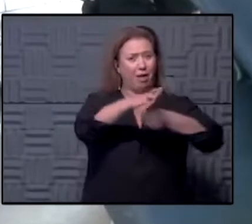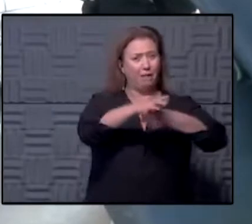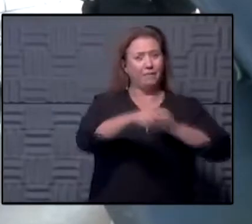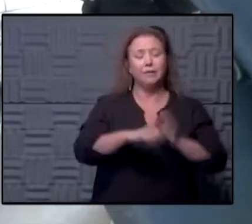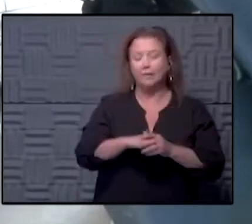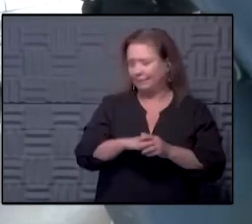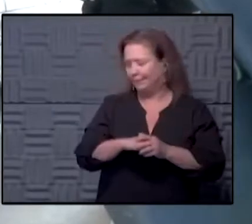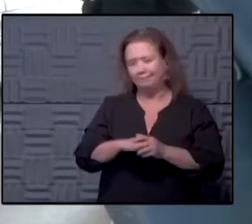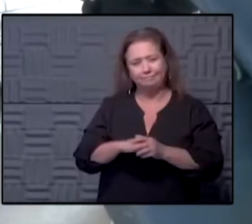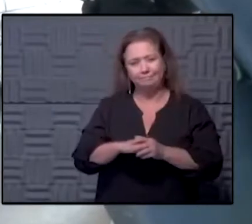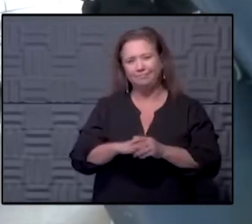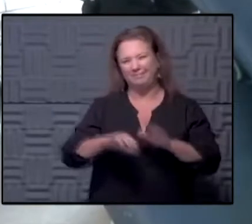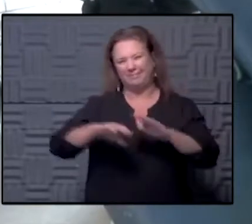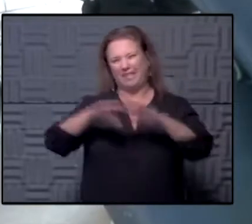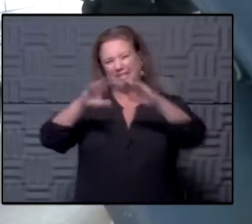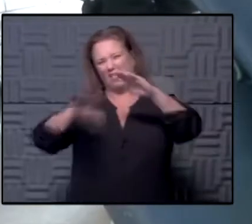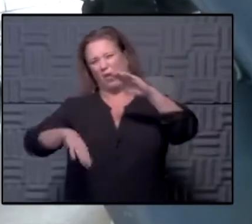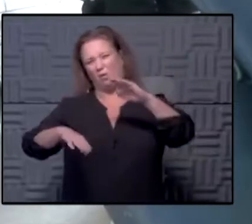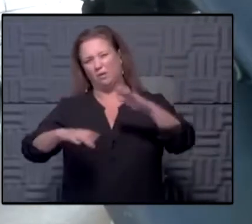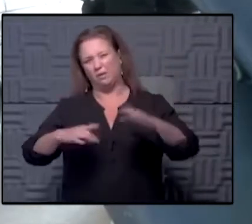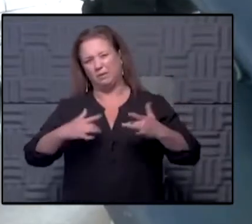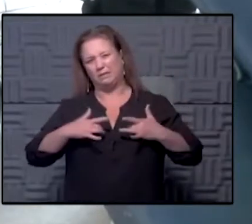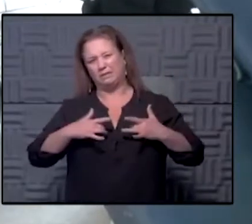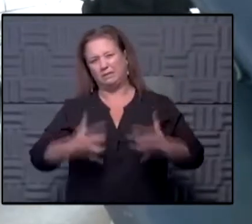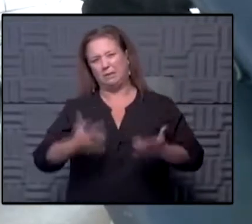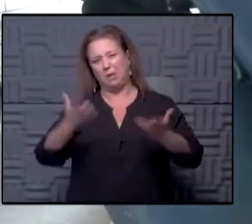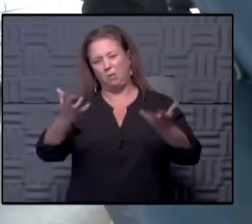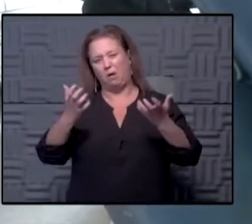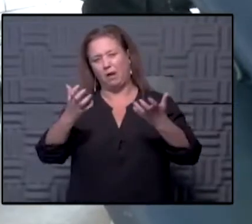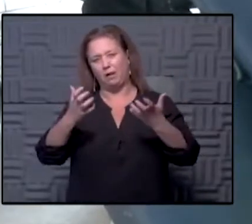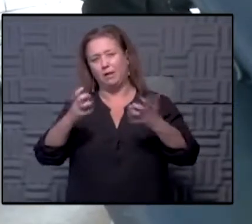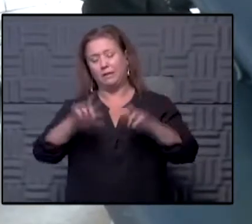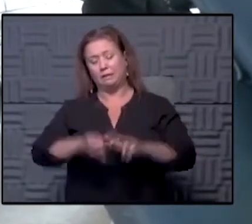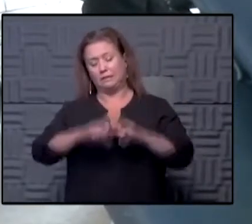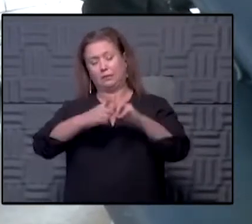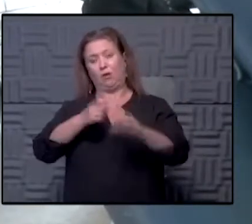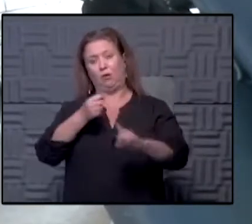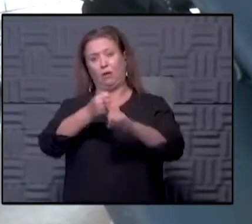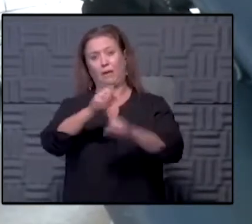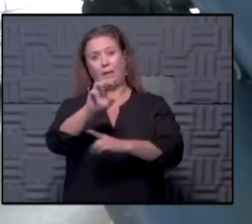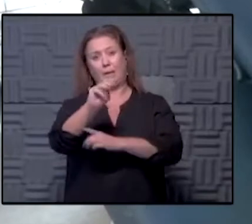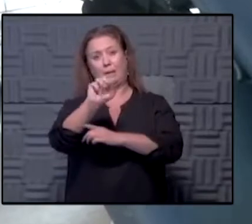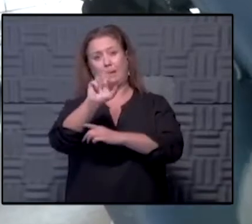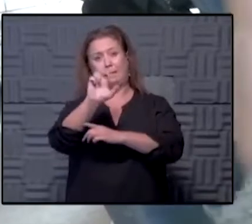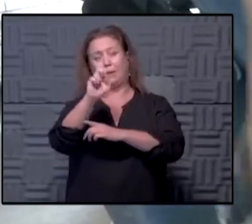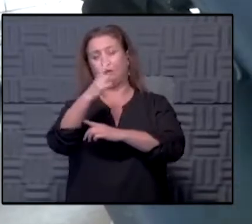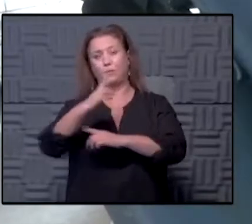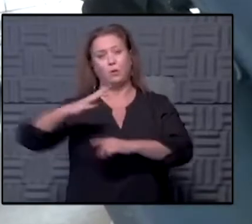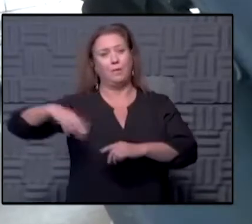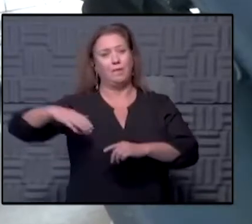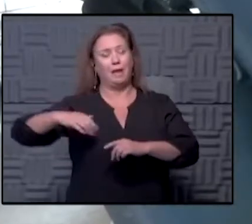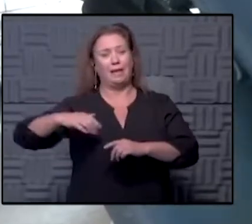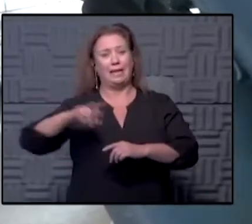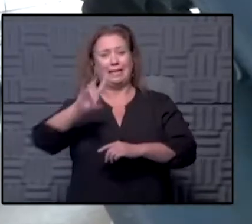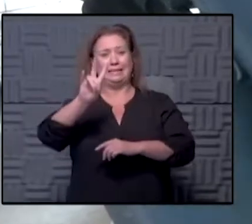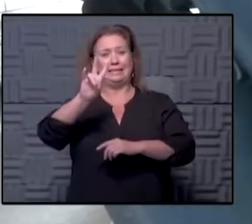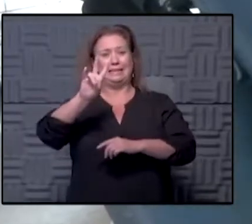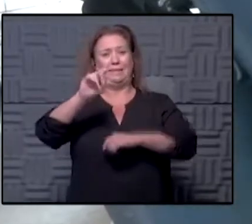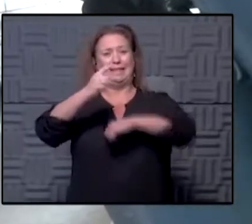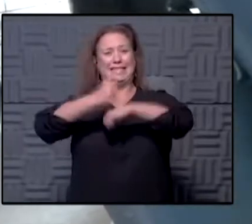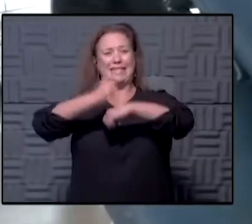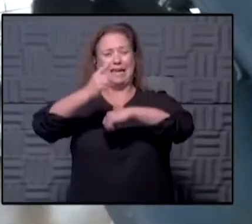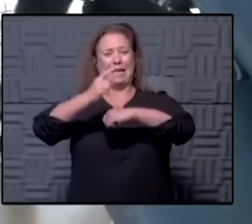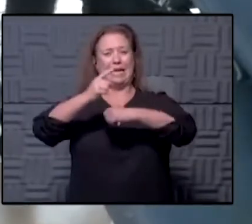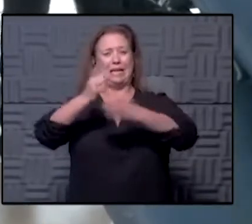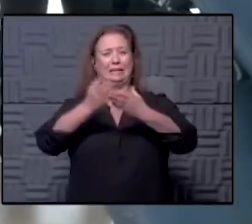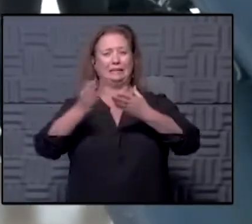It's still a lot lower than what we like. Since the onset of the pandemic, we have not yet hit our 7-day supply, which that's our sweet spot,